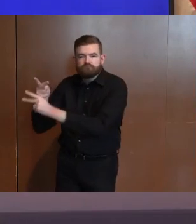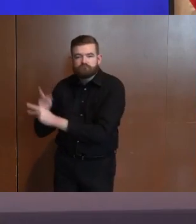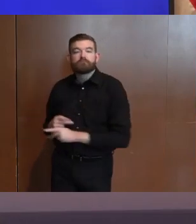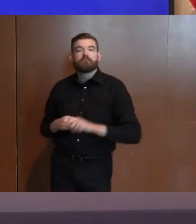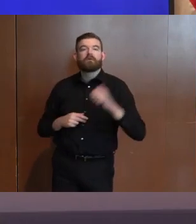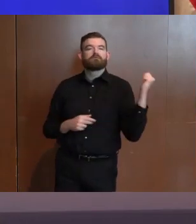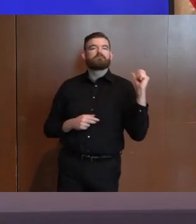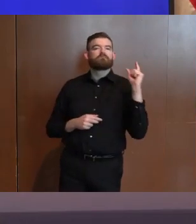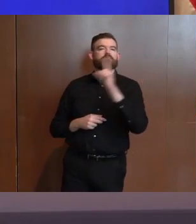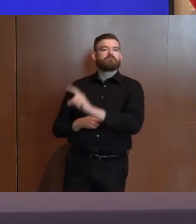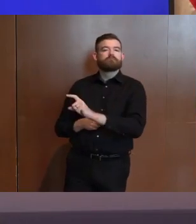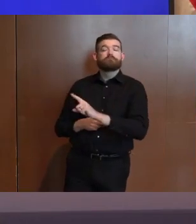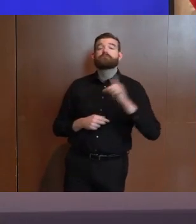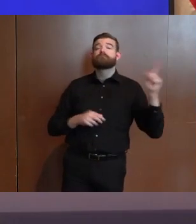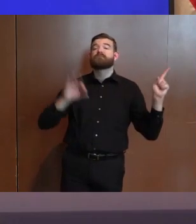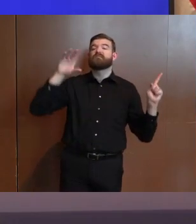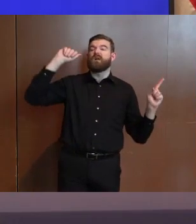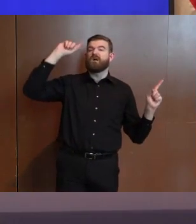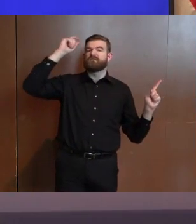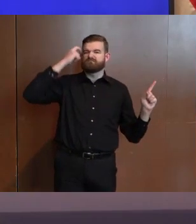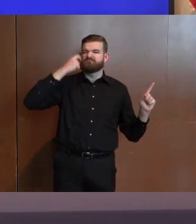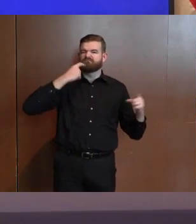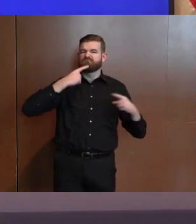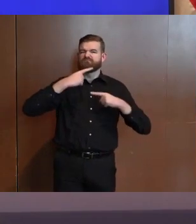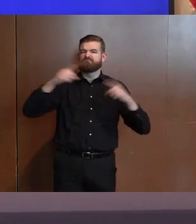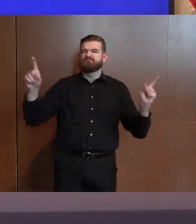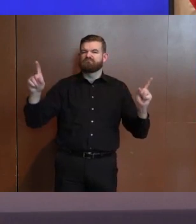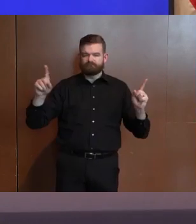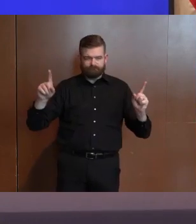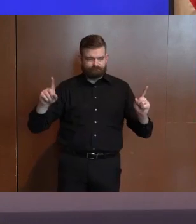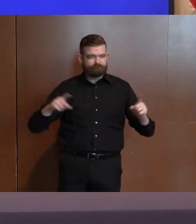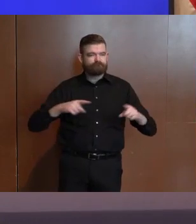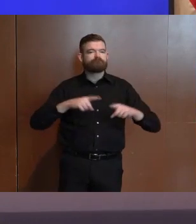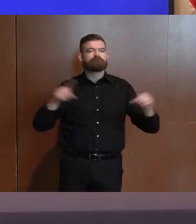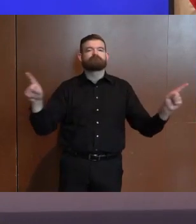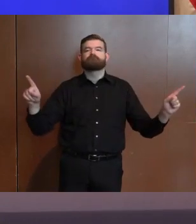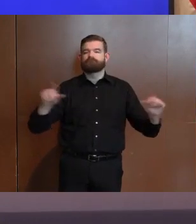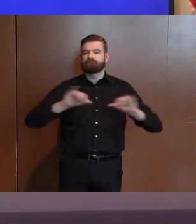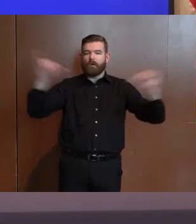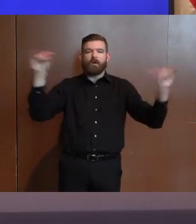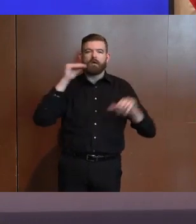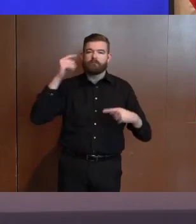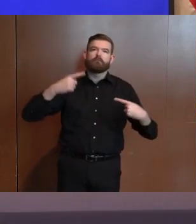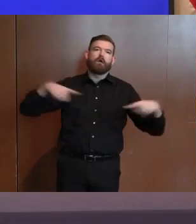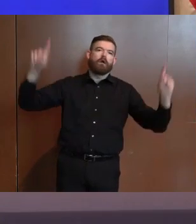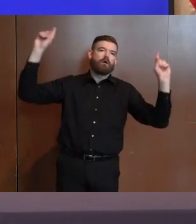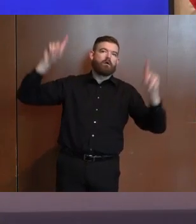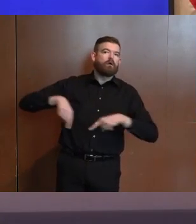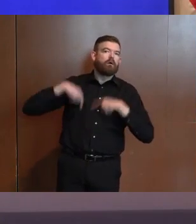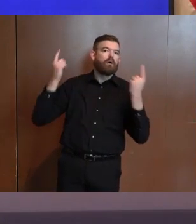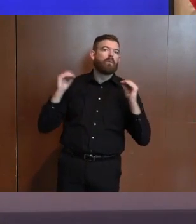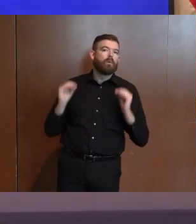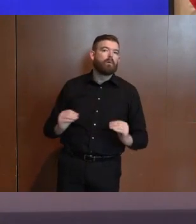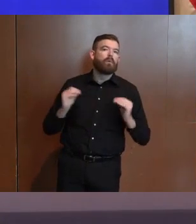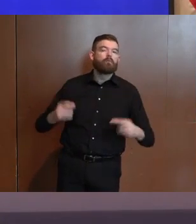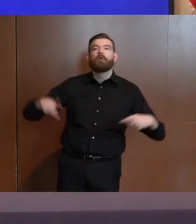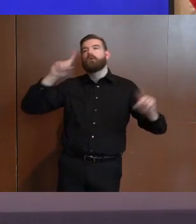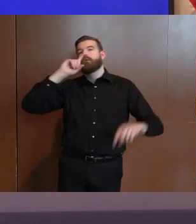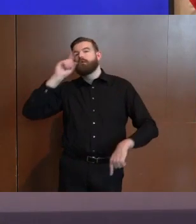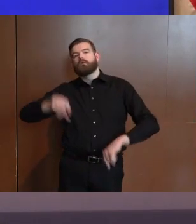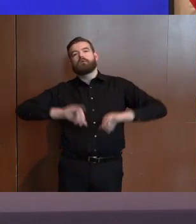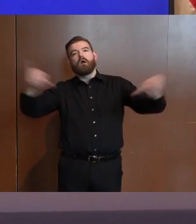just announced a statewide stay-at-home order after coming under pressure. I asked that in lieu of